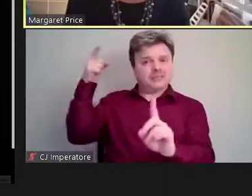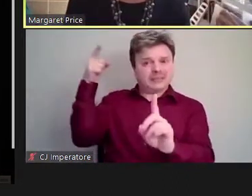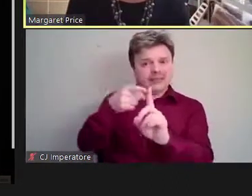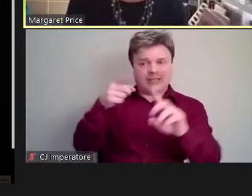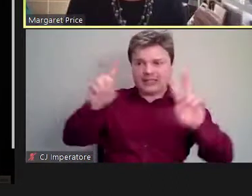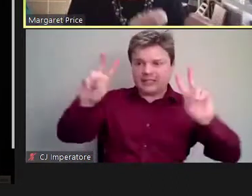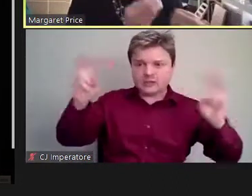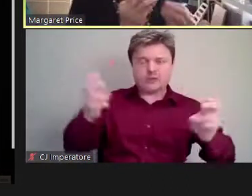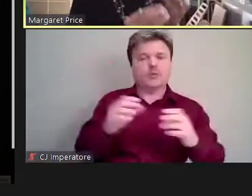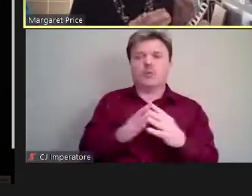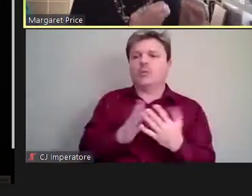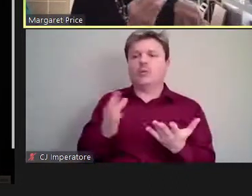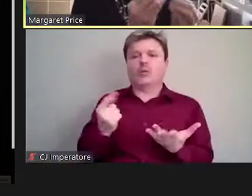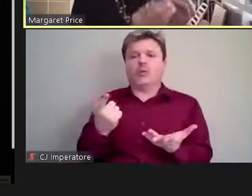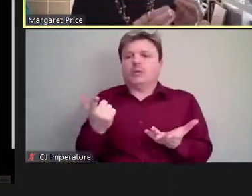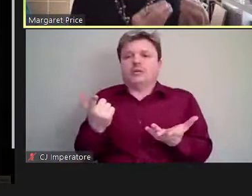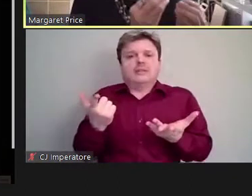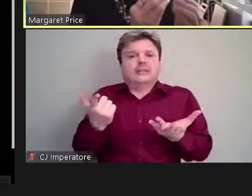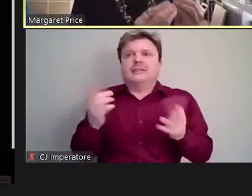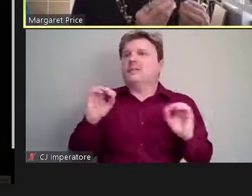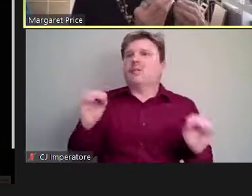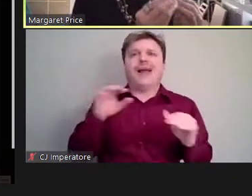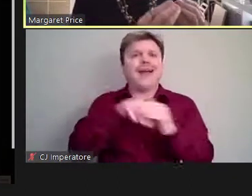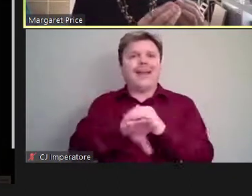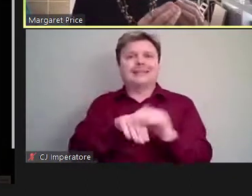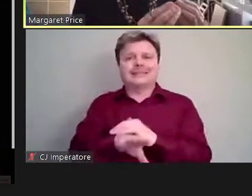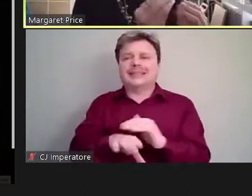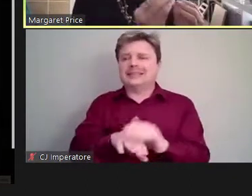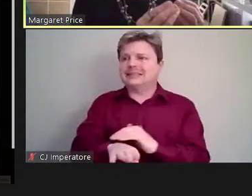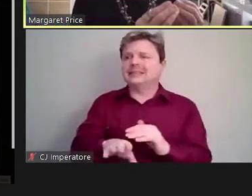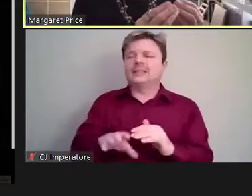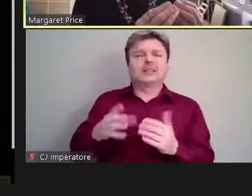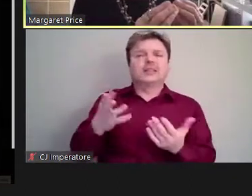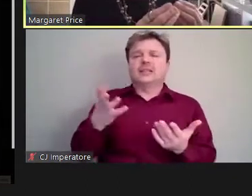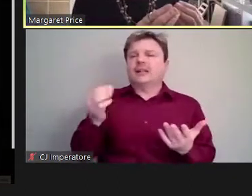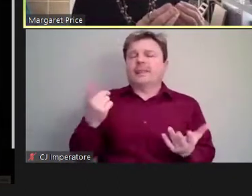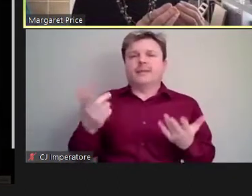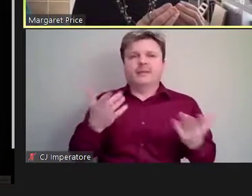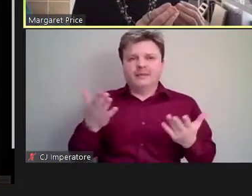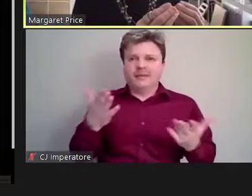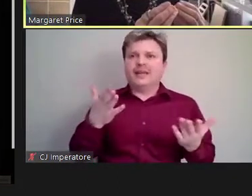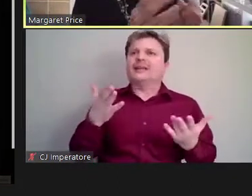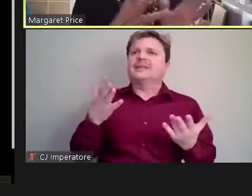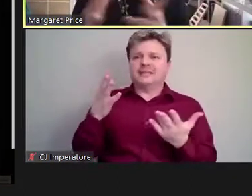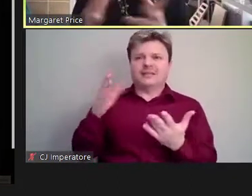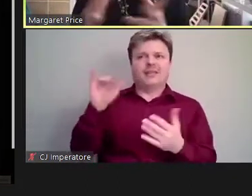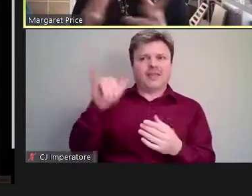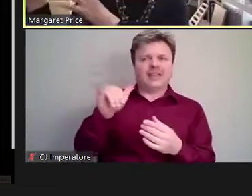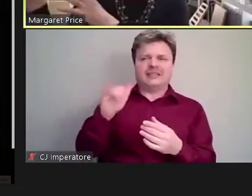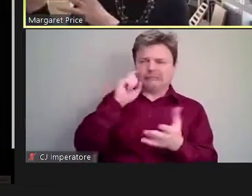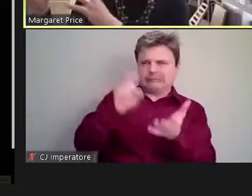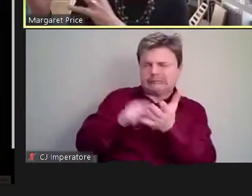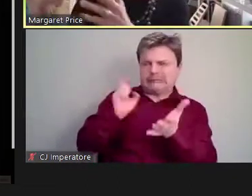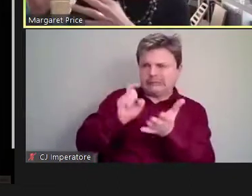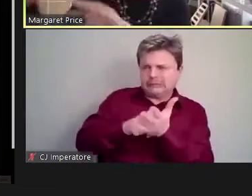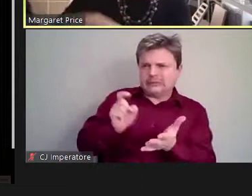of access might be unfolding in very material, specific ways in the moment, just kind of